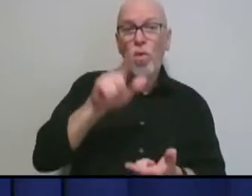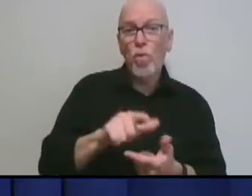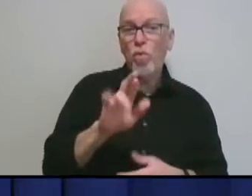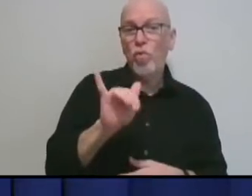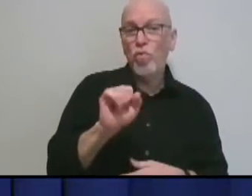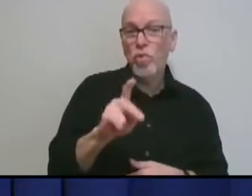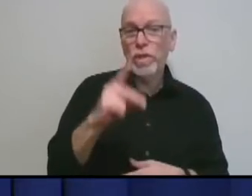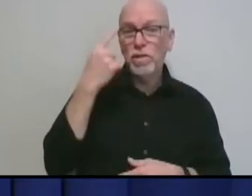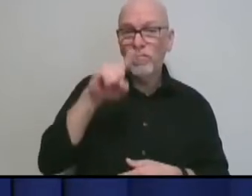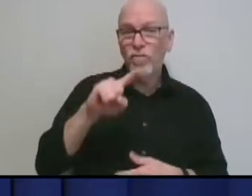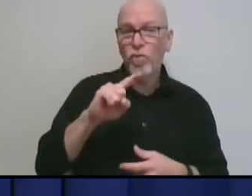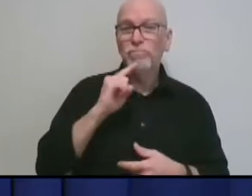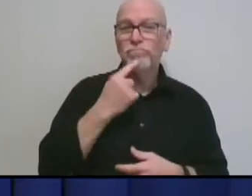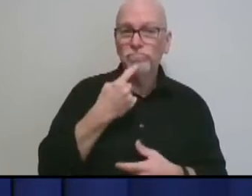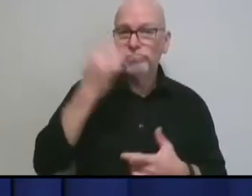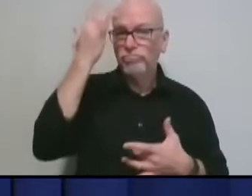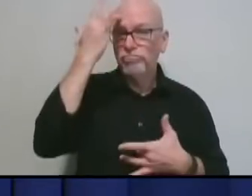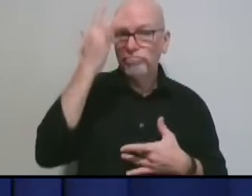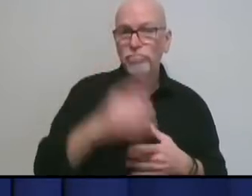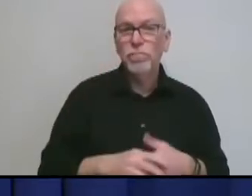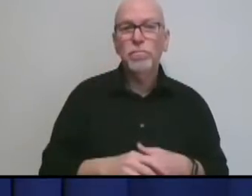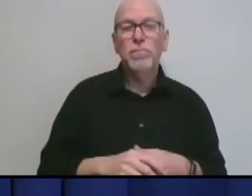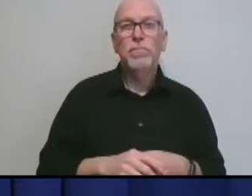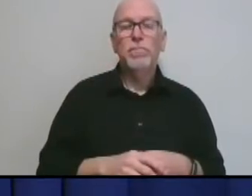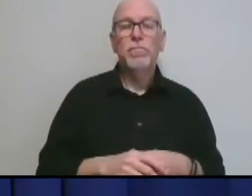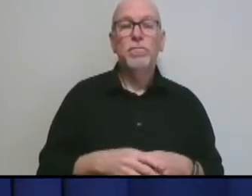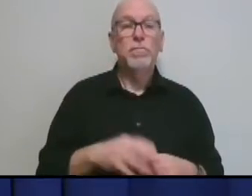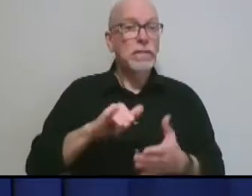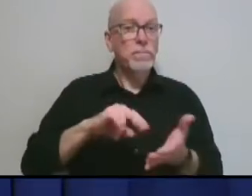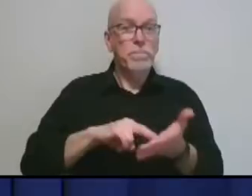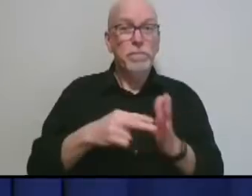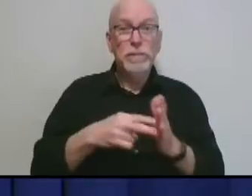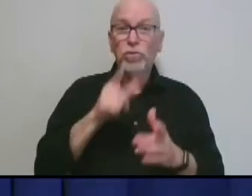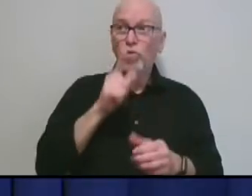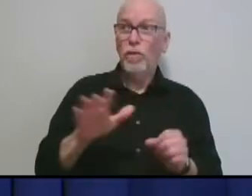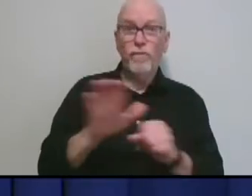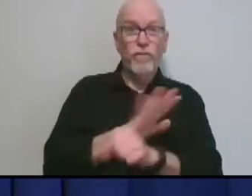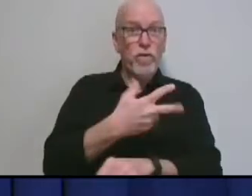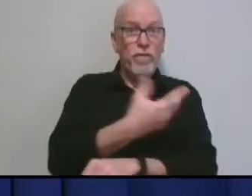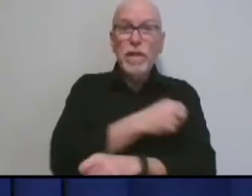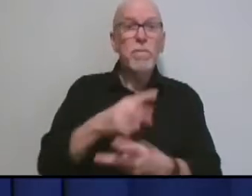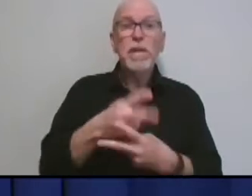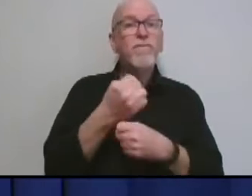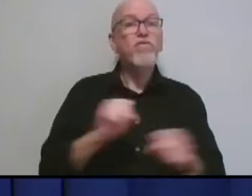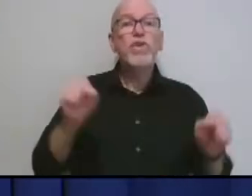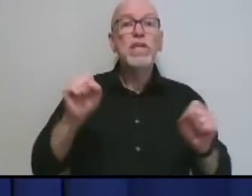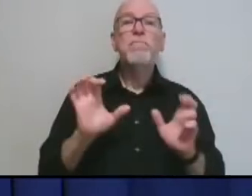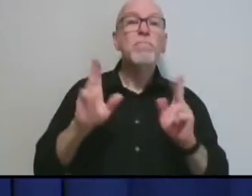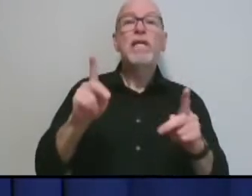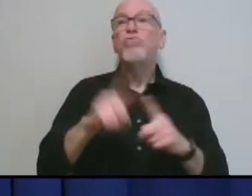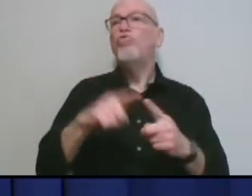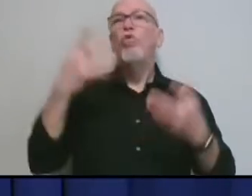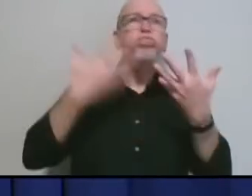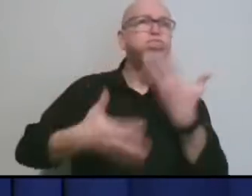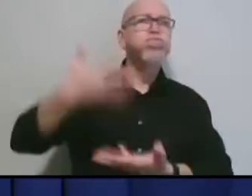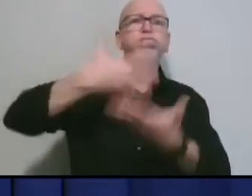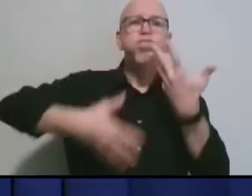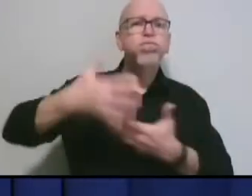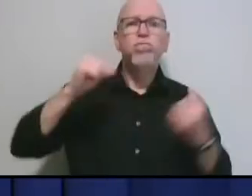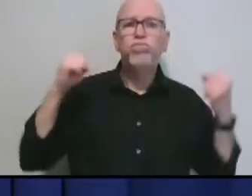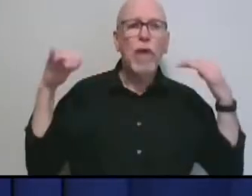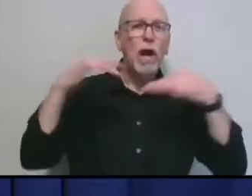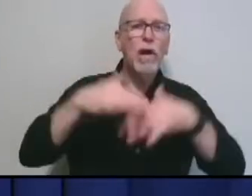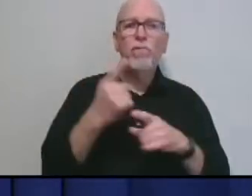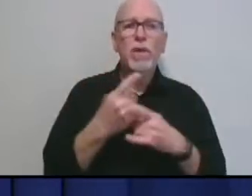severe disease. This does not mean that fully vaccinated people are free to return to large, mask-free gatherings at this